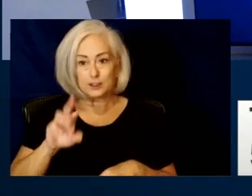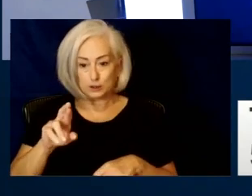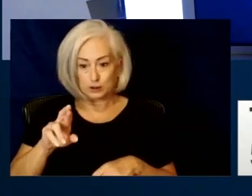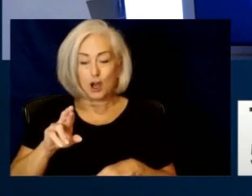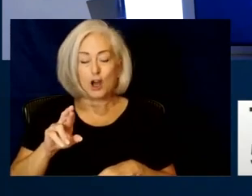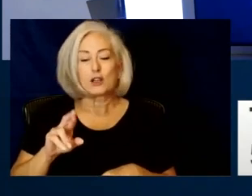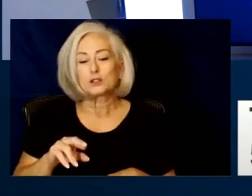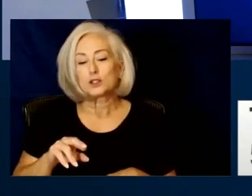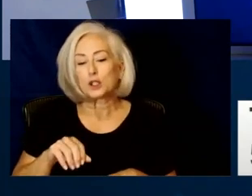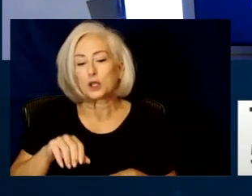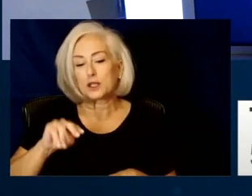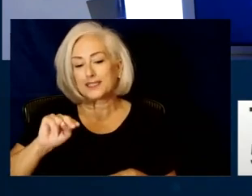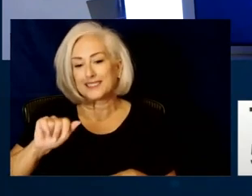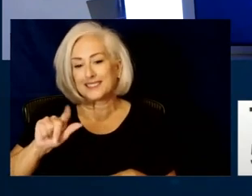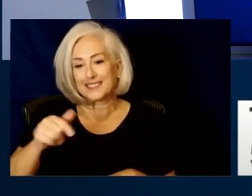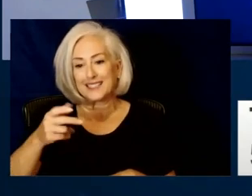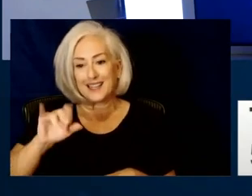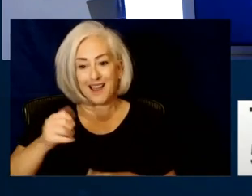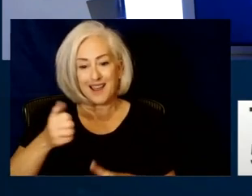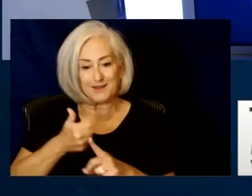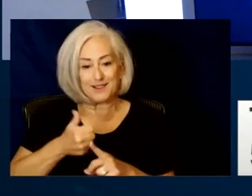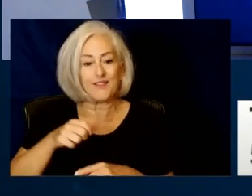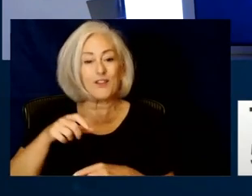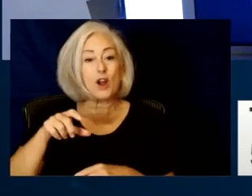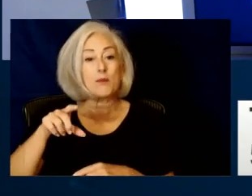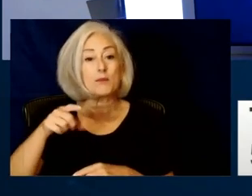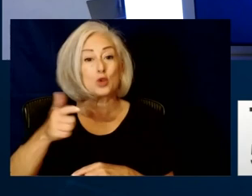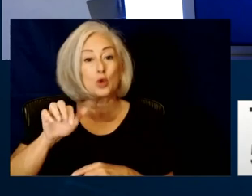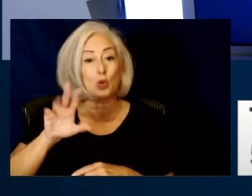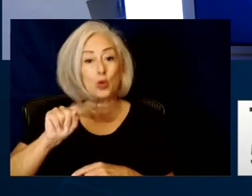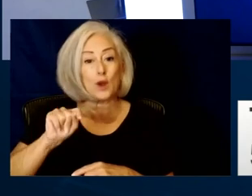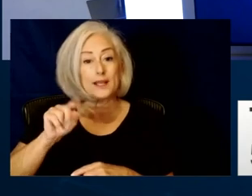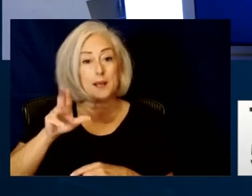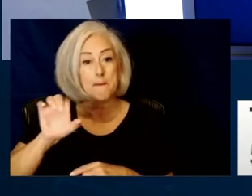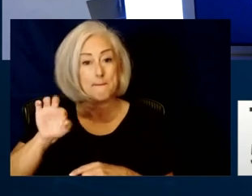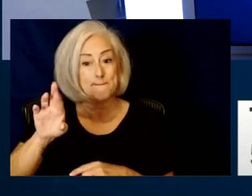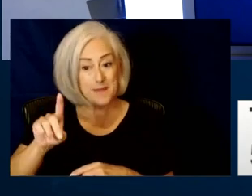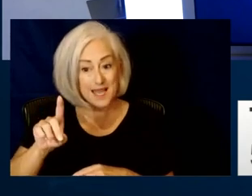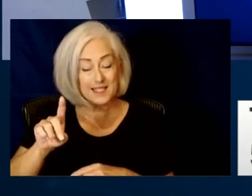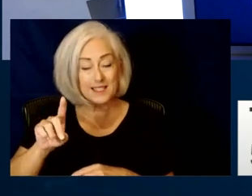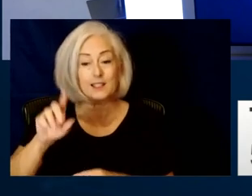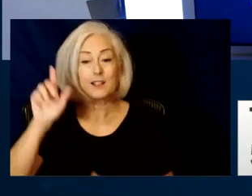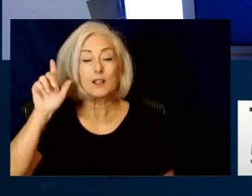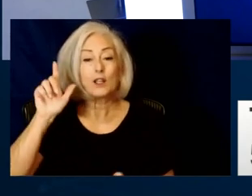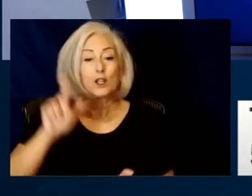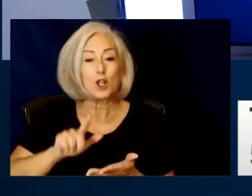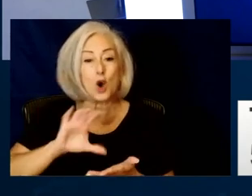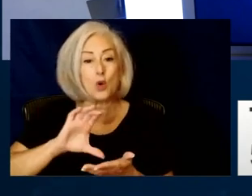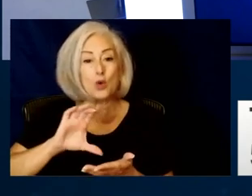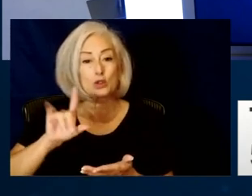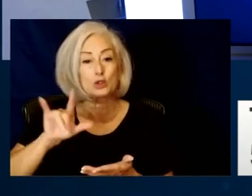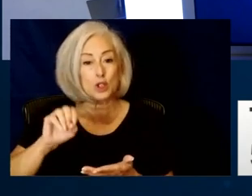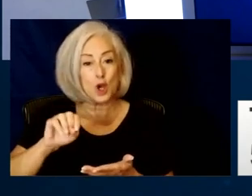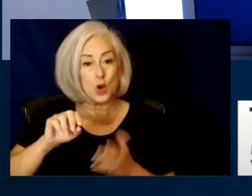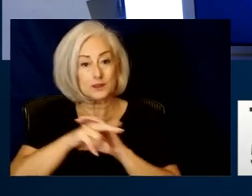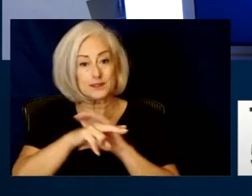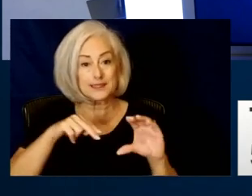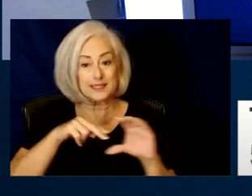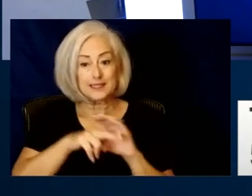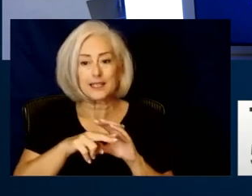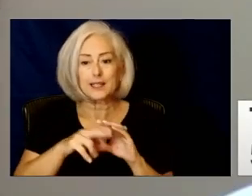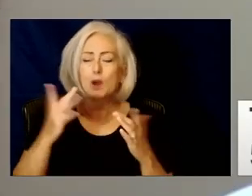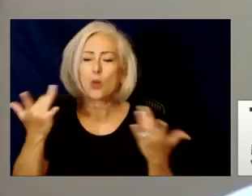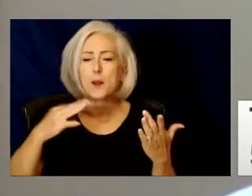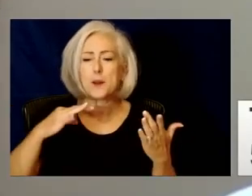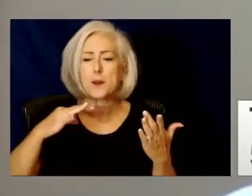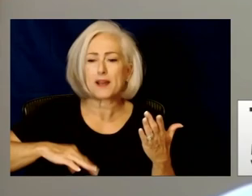got a new low-dose CT scanner, or is getting one soon. What are the risks of low-dose screening? Why is it called low-dose, Chris?